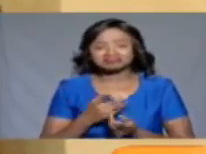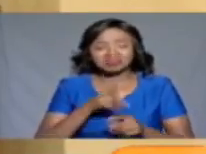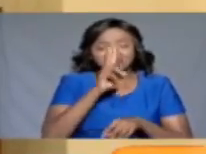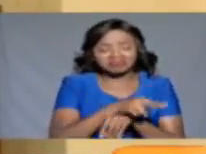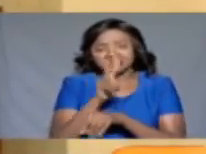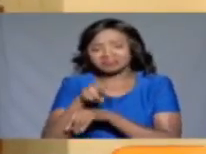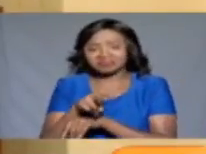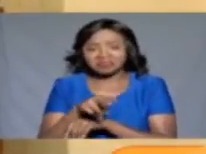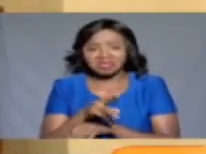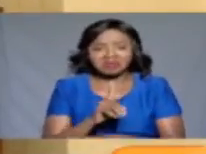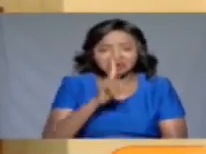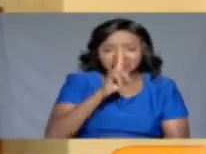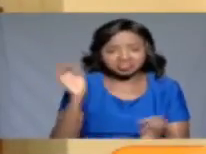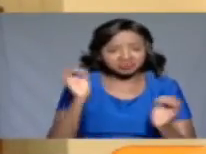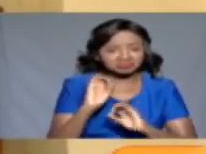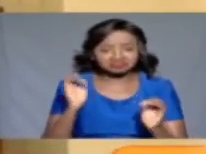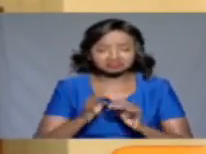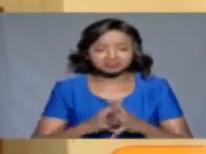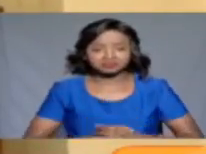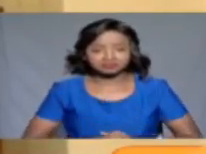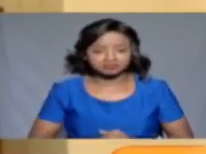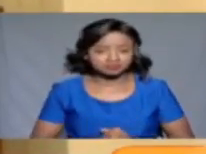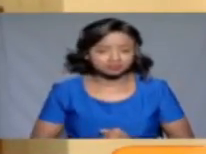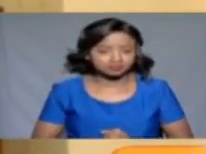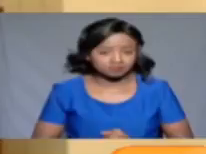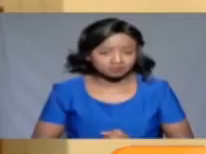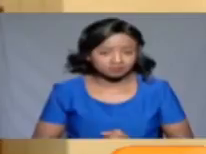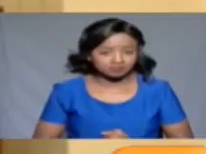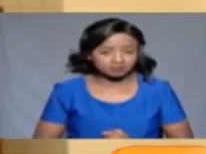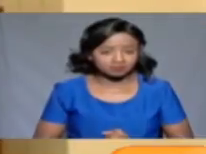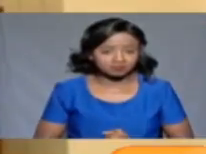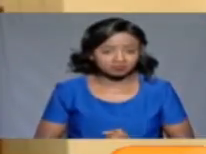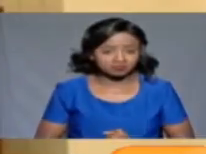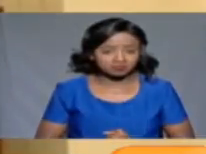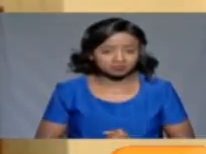that when they do something, they do it the best, to their best level.